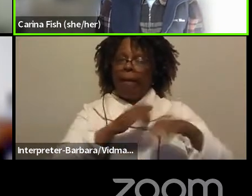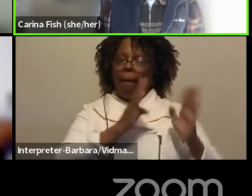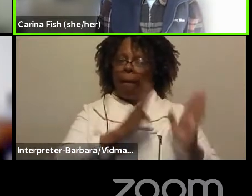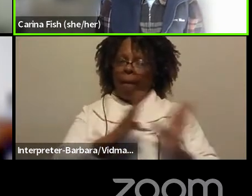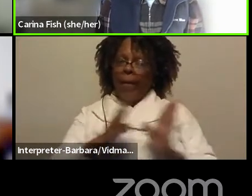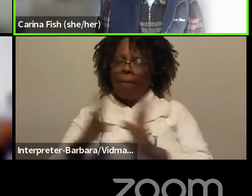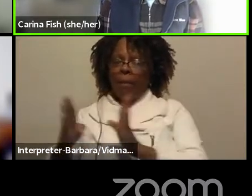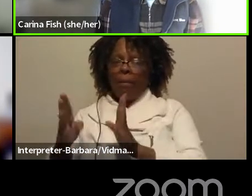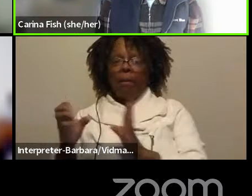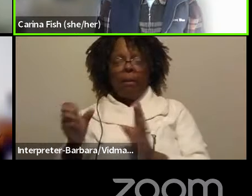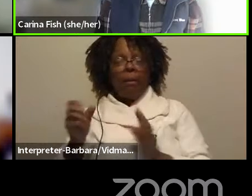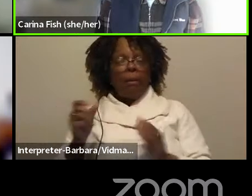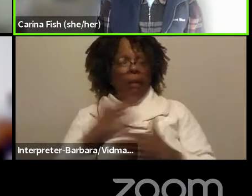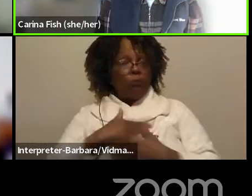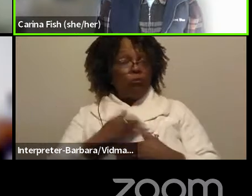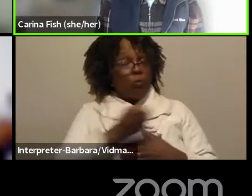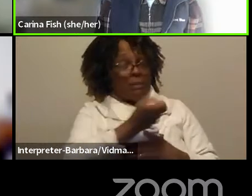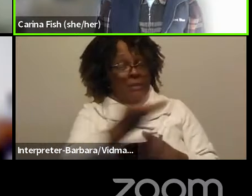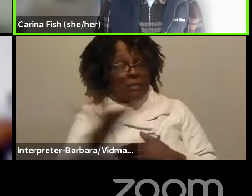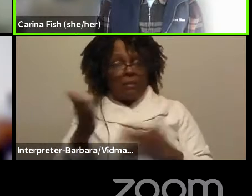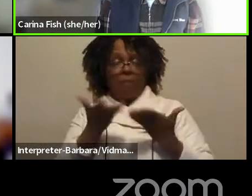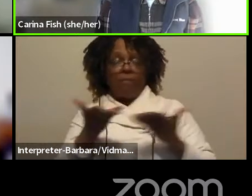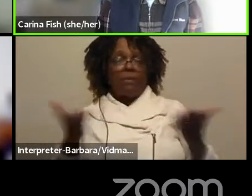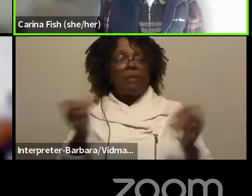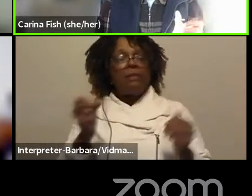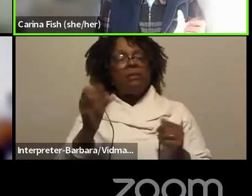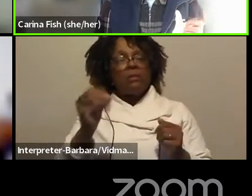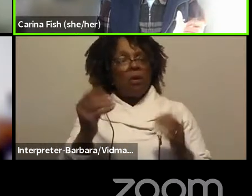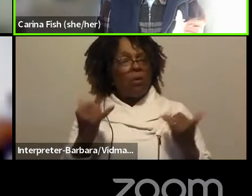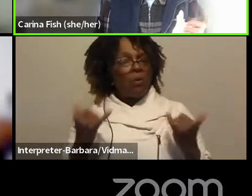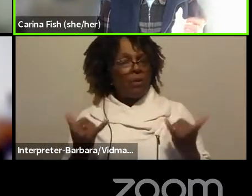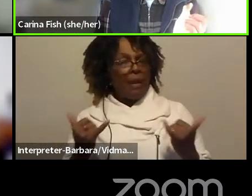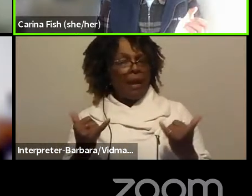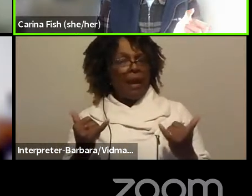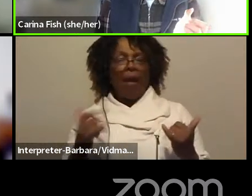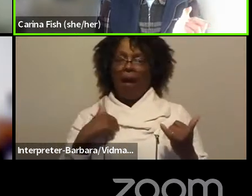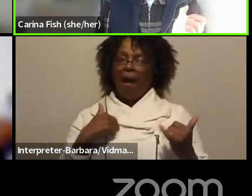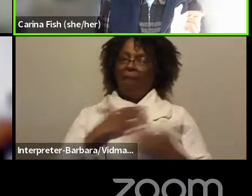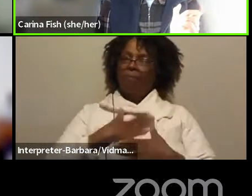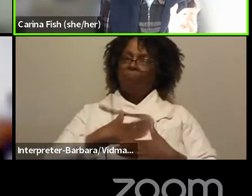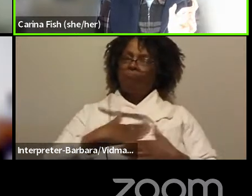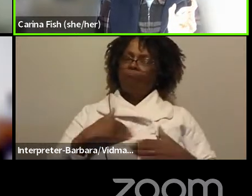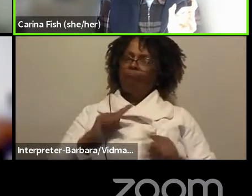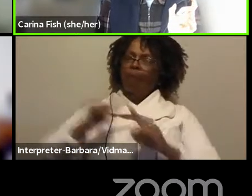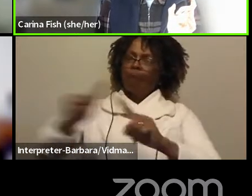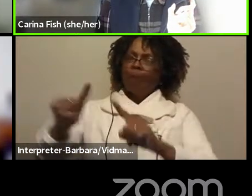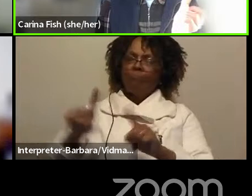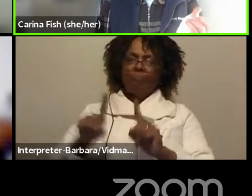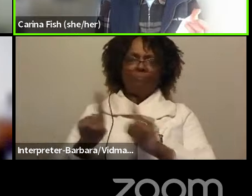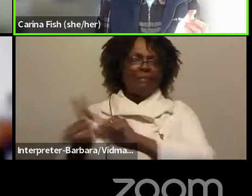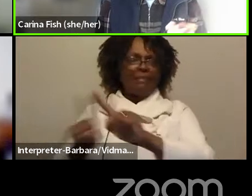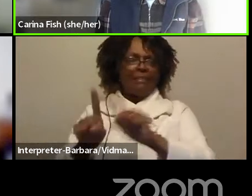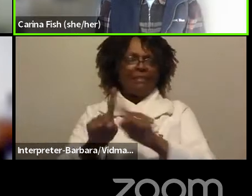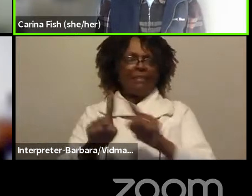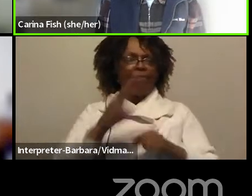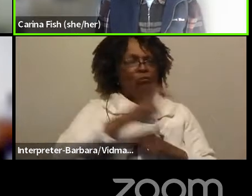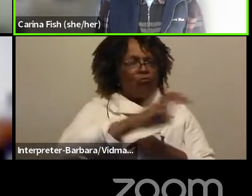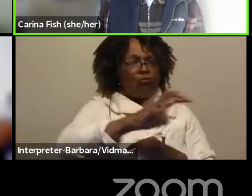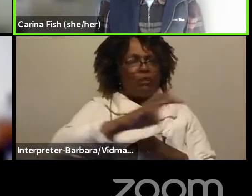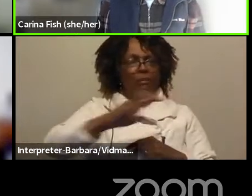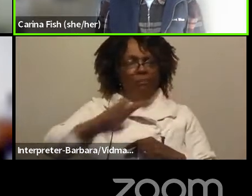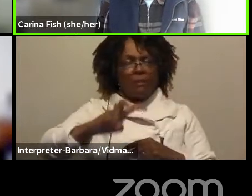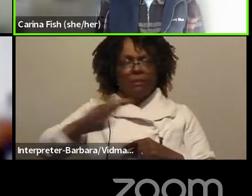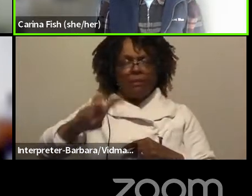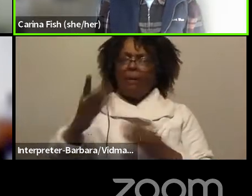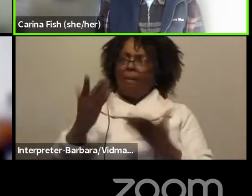to tack on different small trips to, say, a conference or to a workshop. And